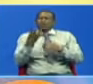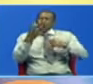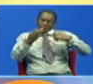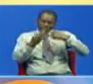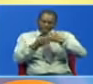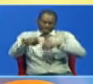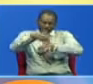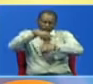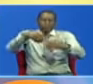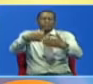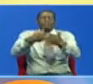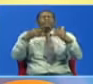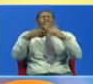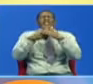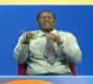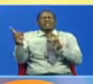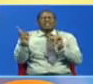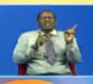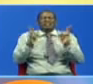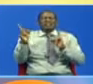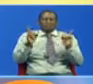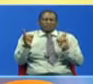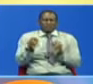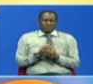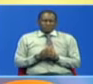before the commencement of the journey.